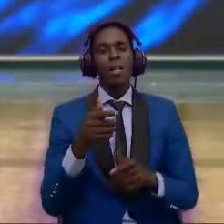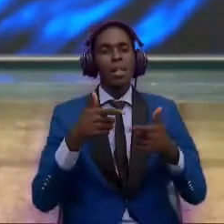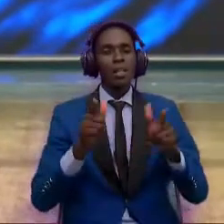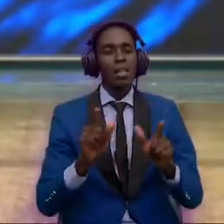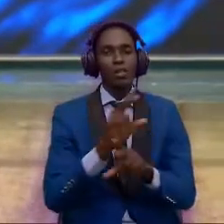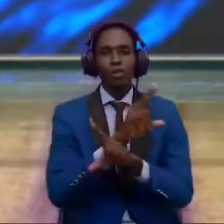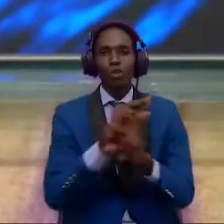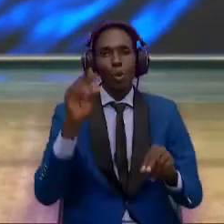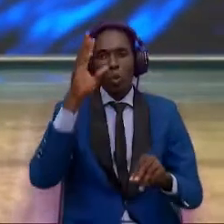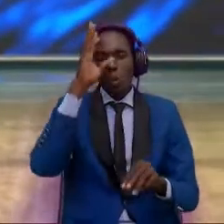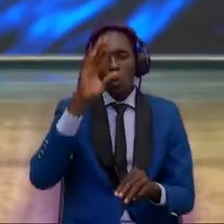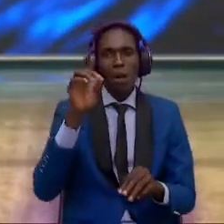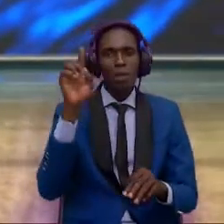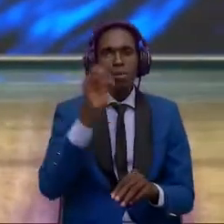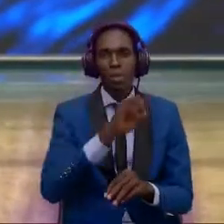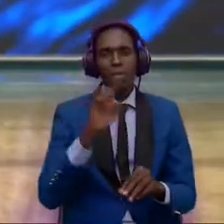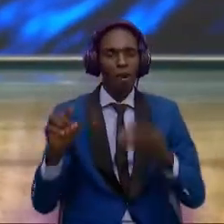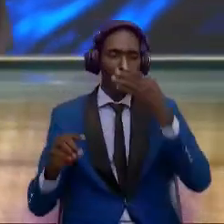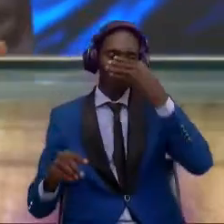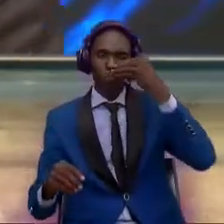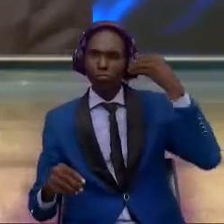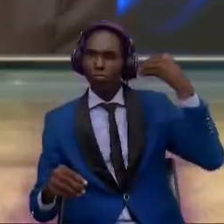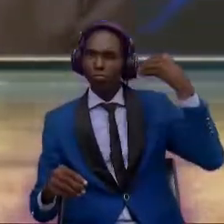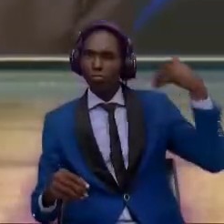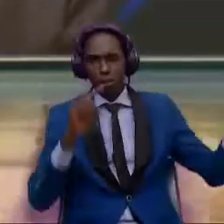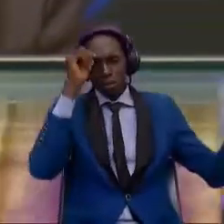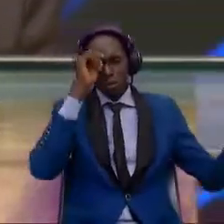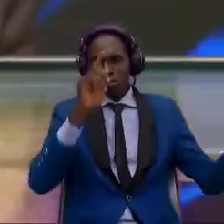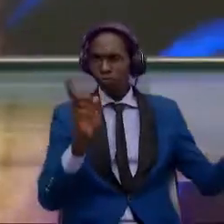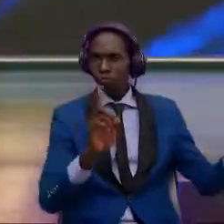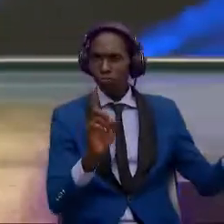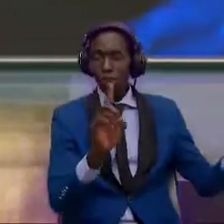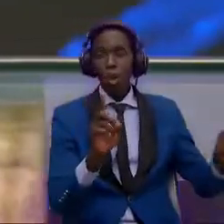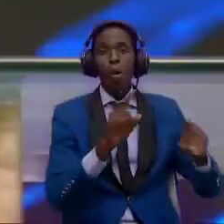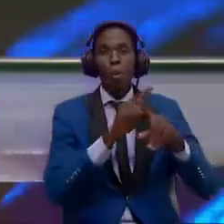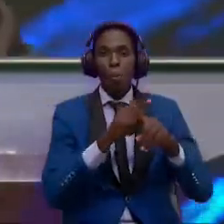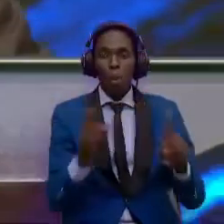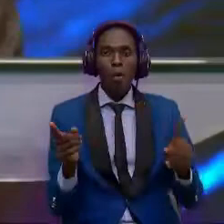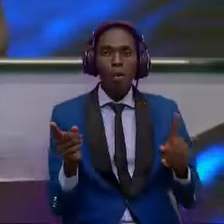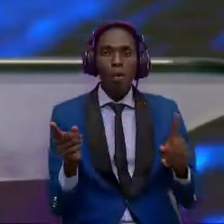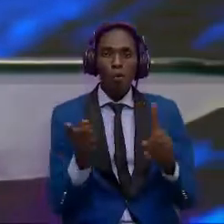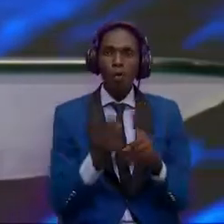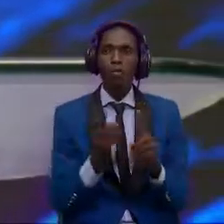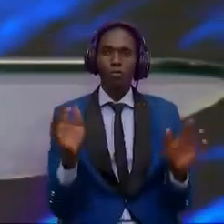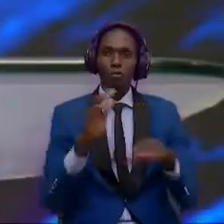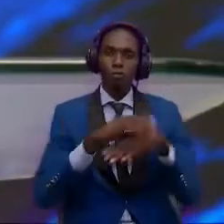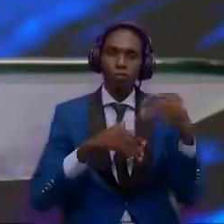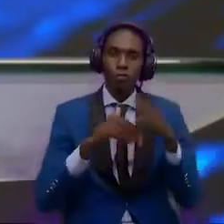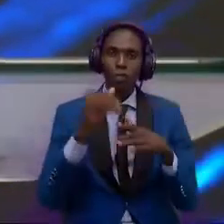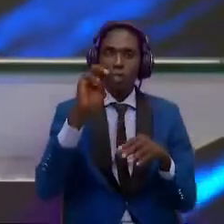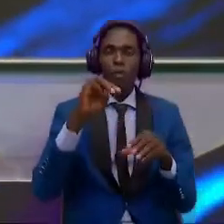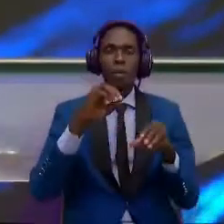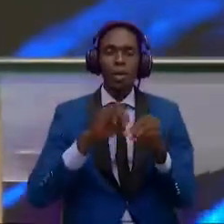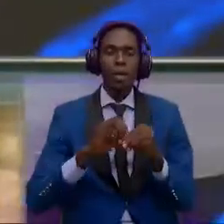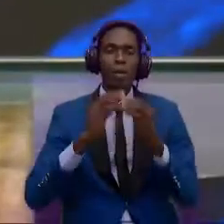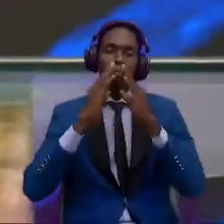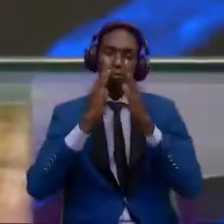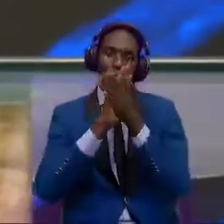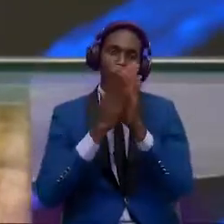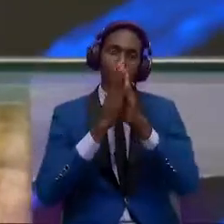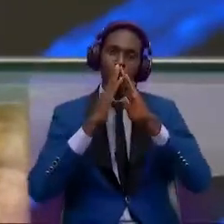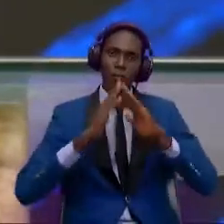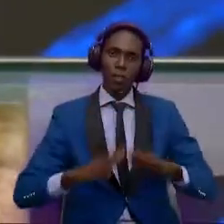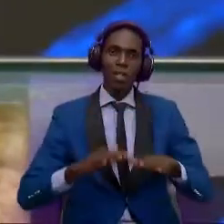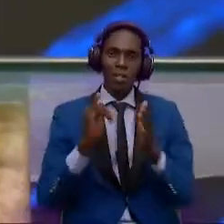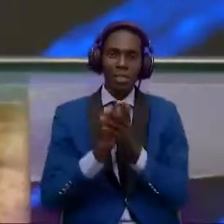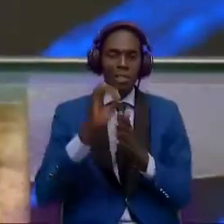him, despise Timothy, but conduct him forth in peace, that he may come unto me.